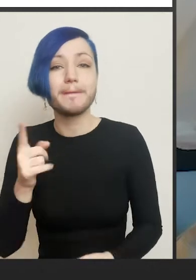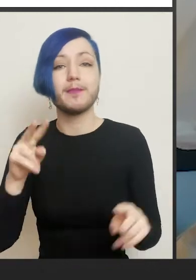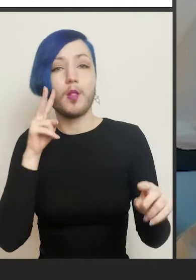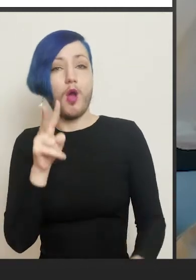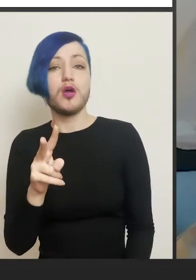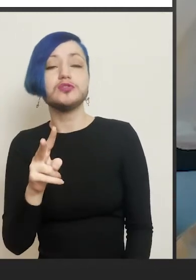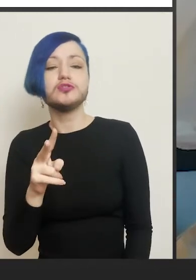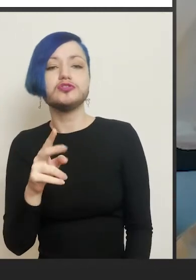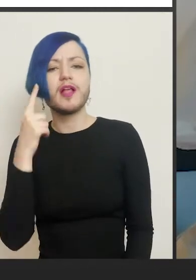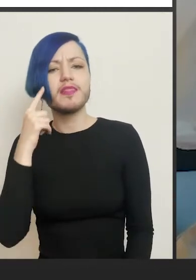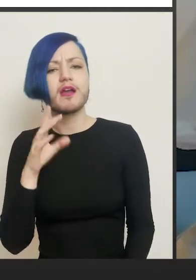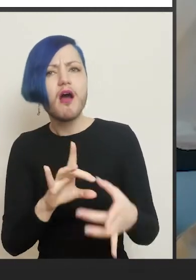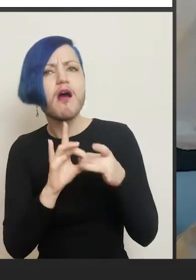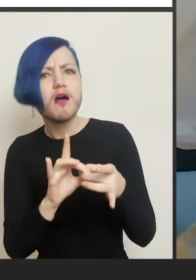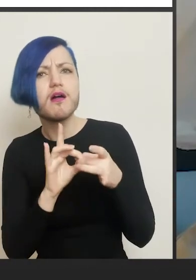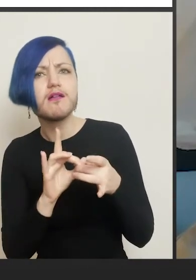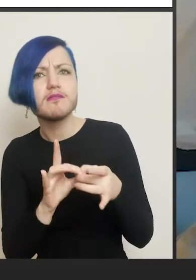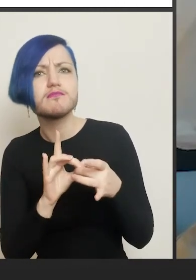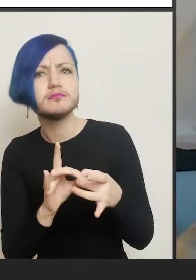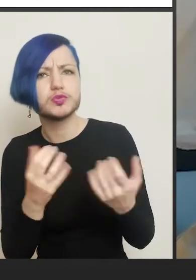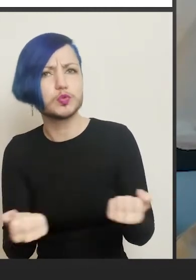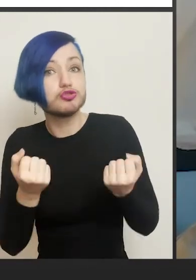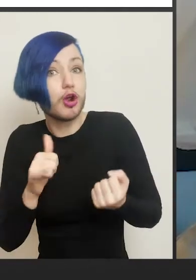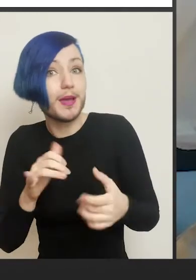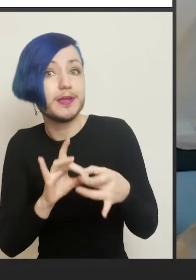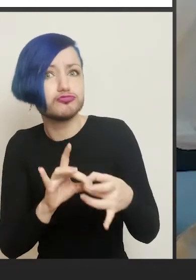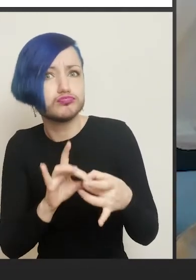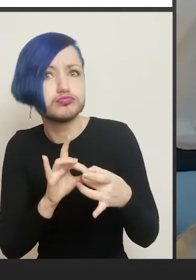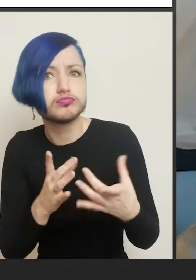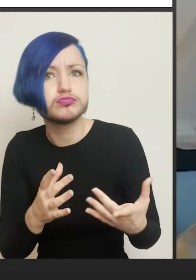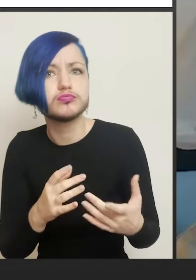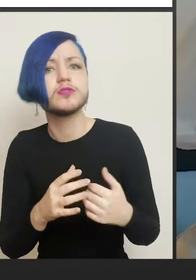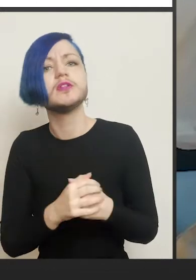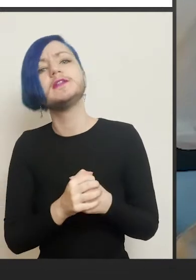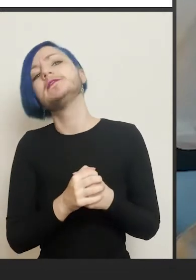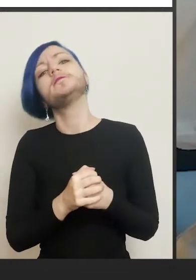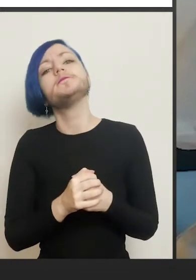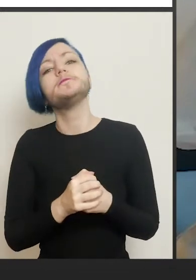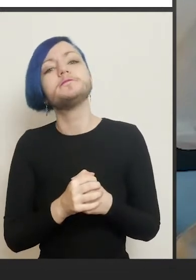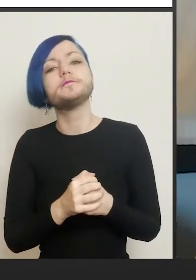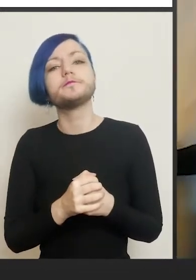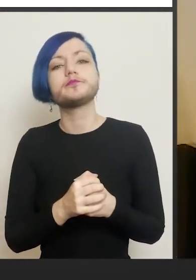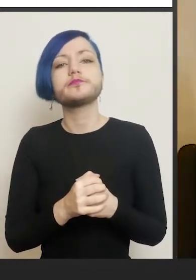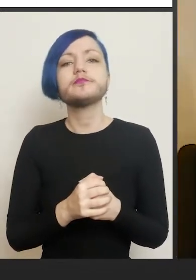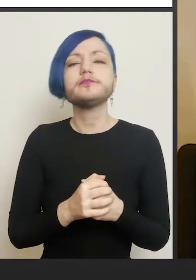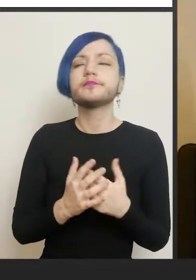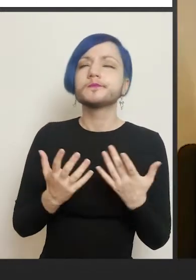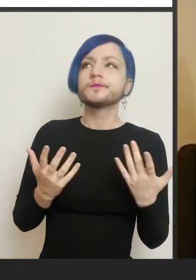will be watching it and perhaps relating to you, quite strongly in some of the things that you've said.